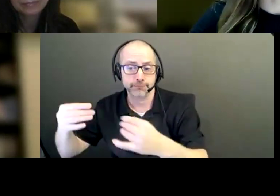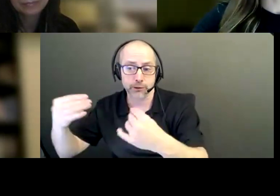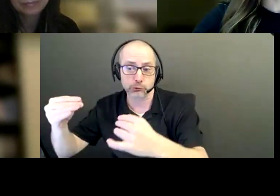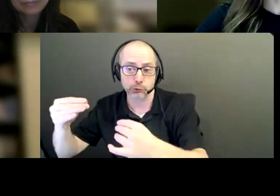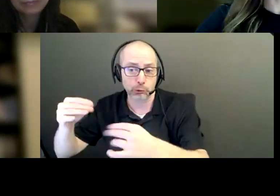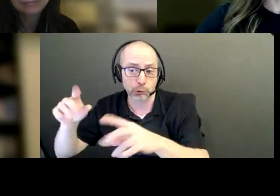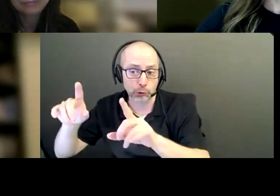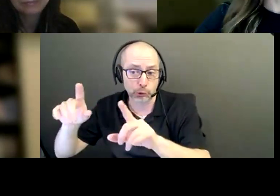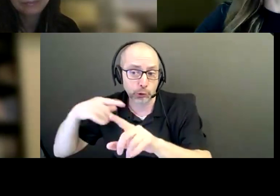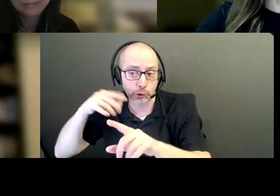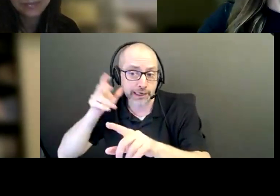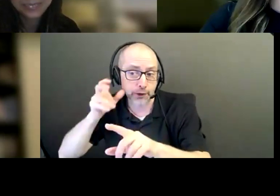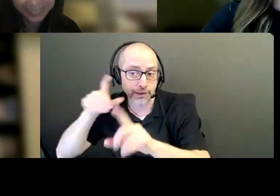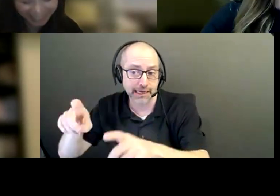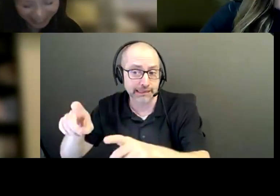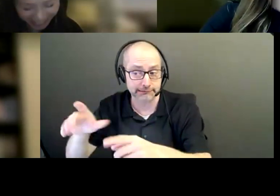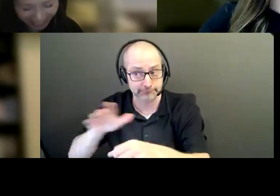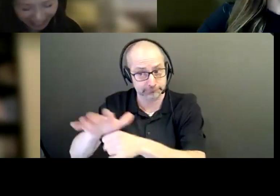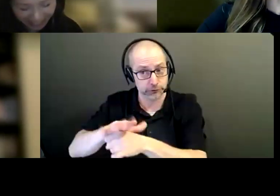I can answer that one too, I guess.